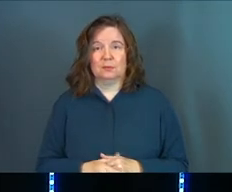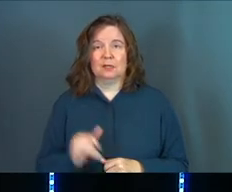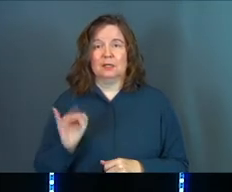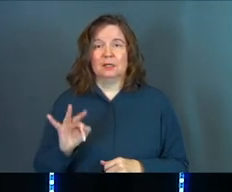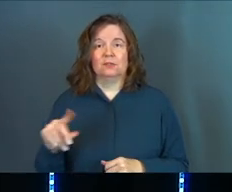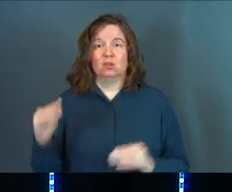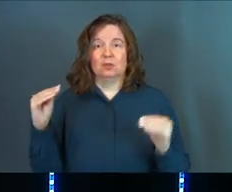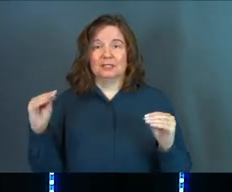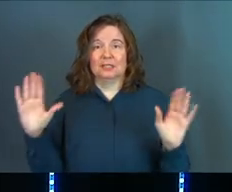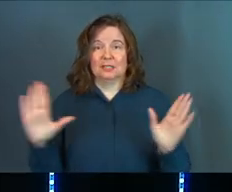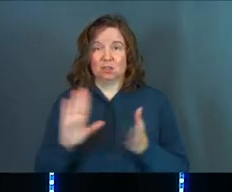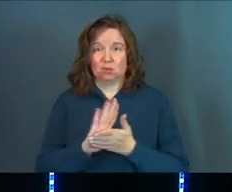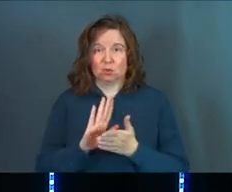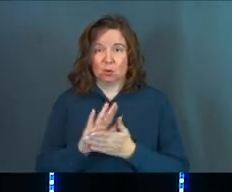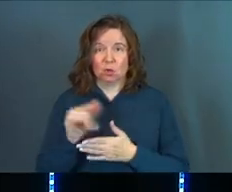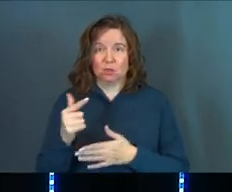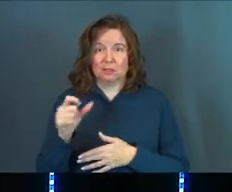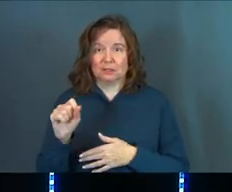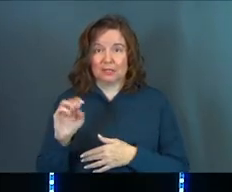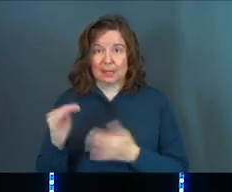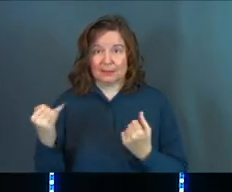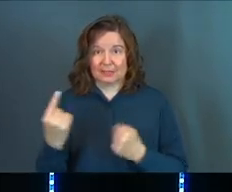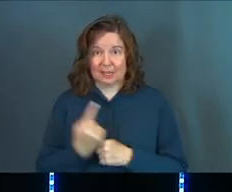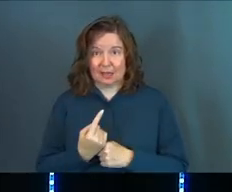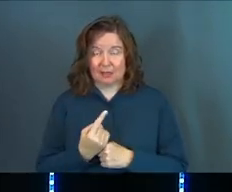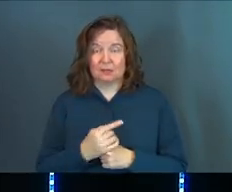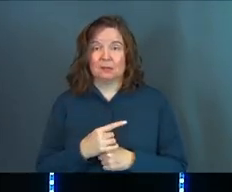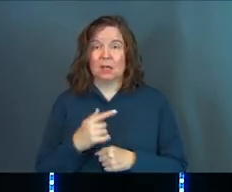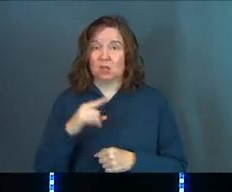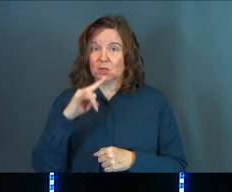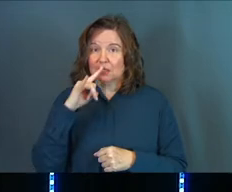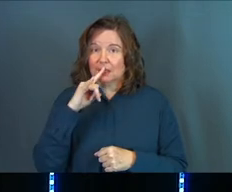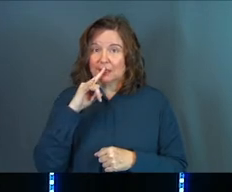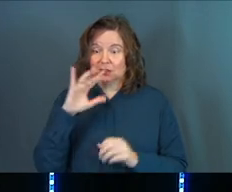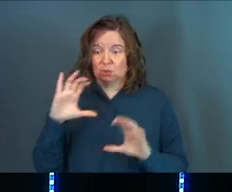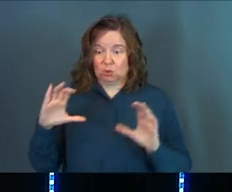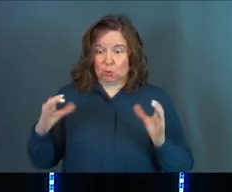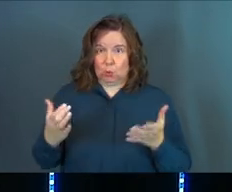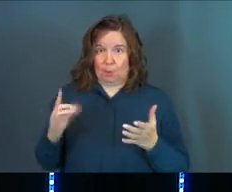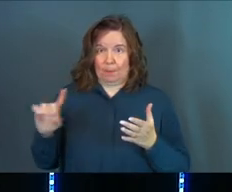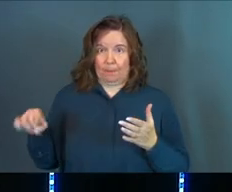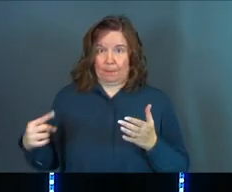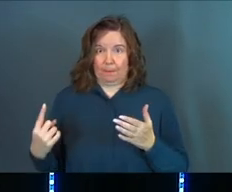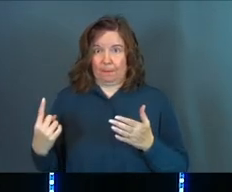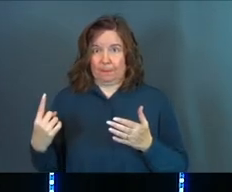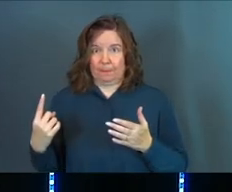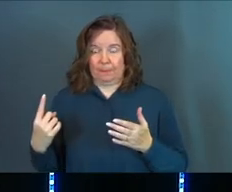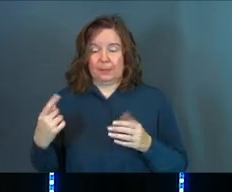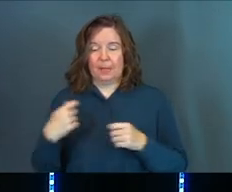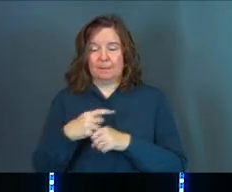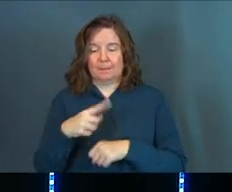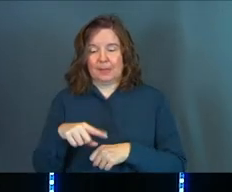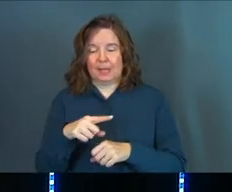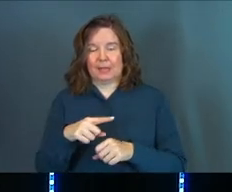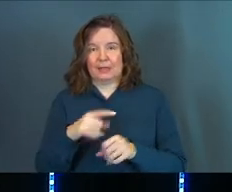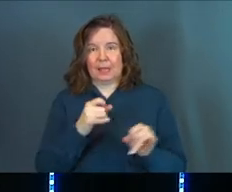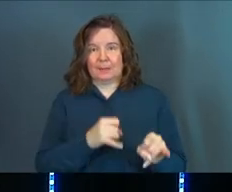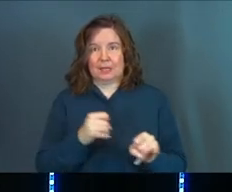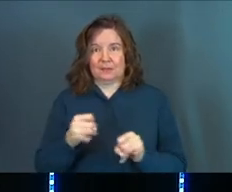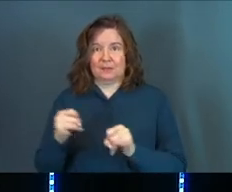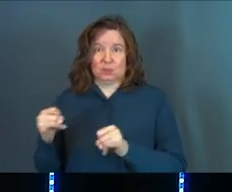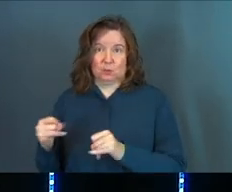If you're teaching Sunday school or GSM today and your kids are just a group, make them